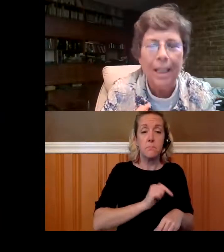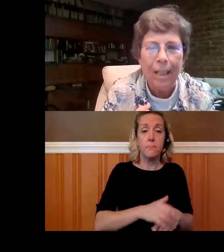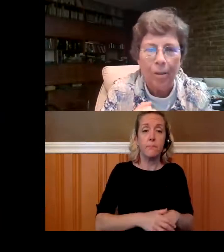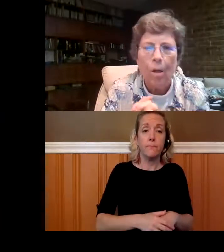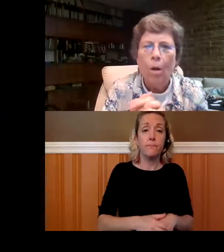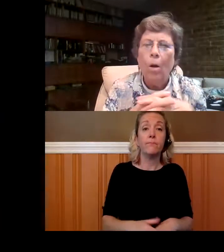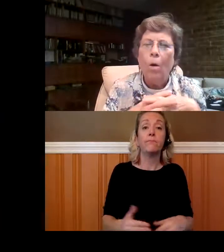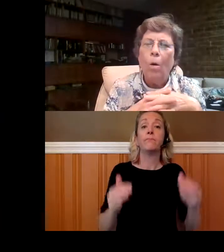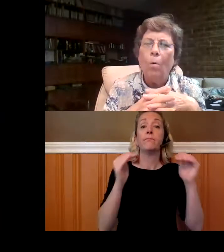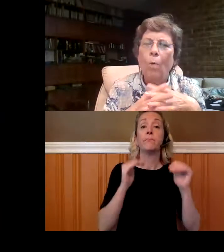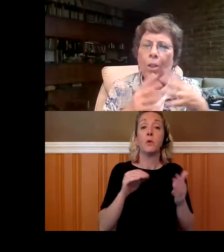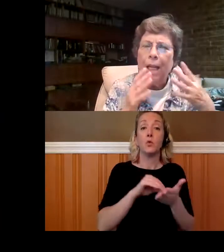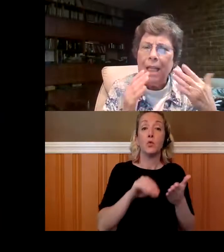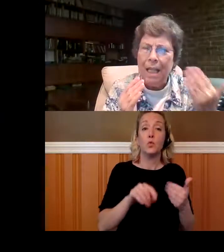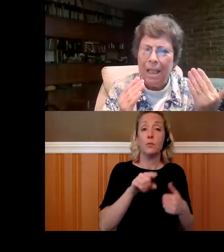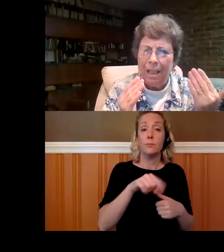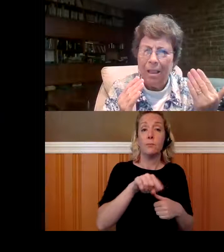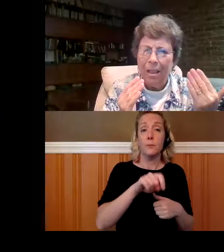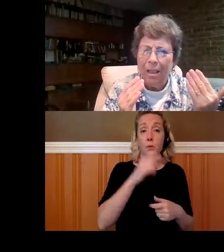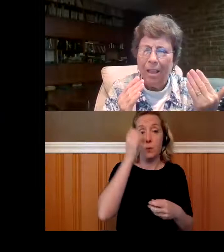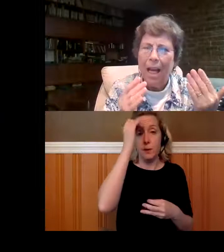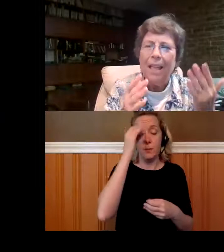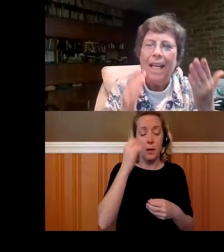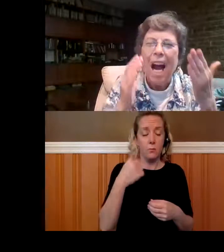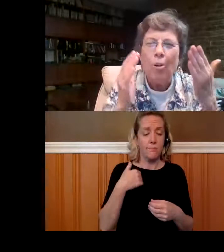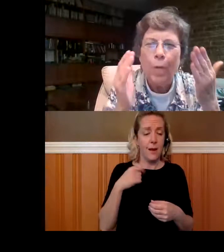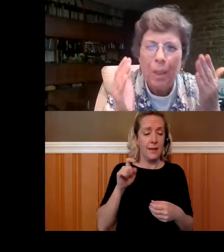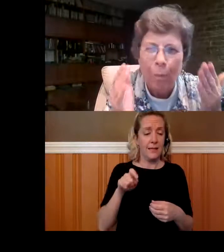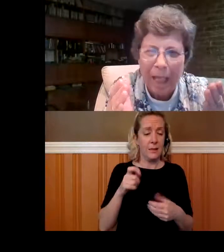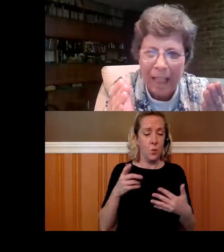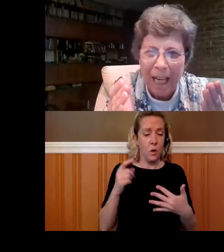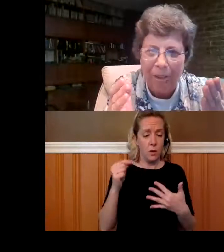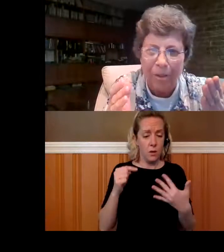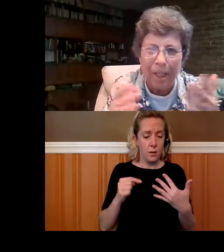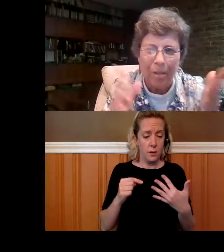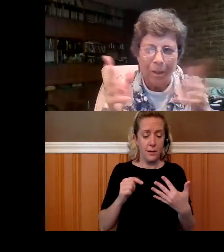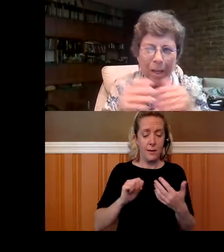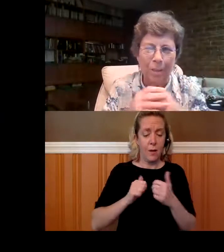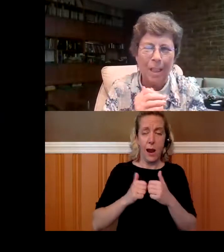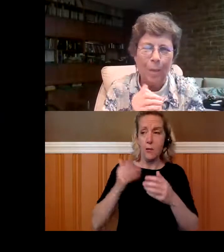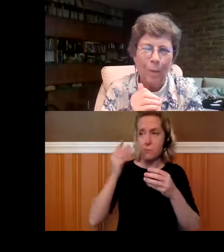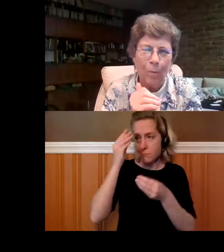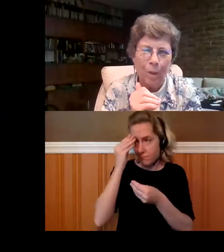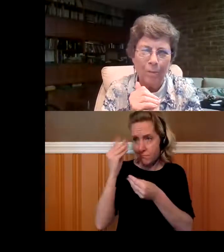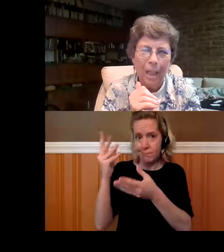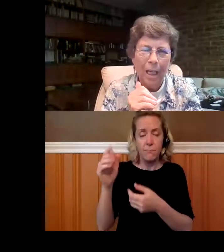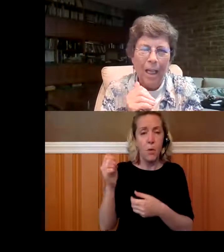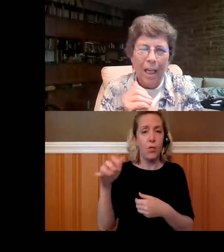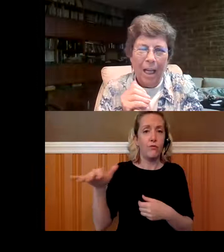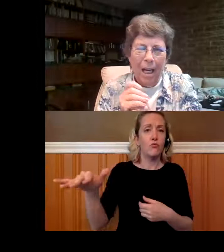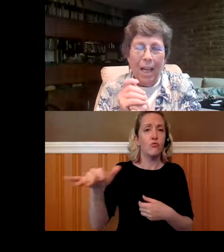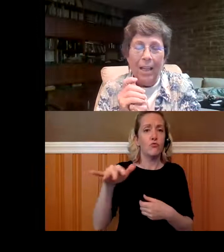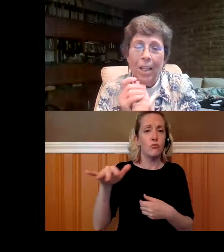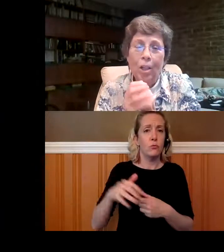need? And then how to explain it to others. And I'll cover this a little bit more. Then the student learns to prepare